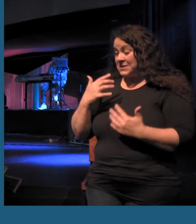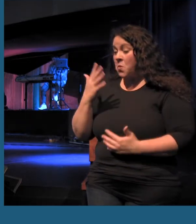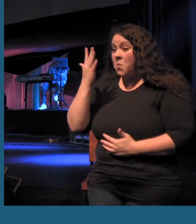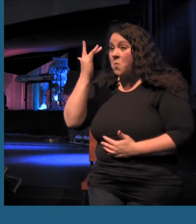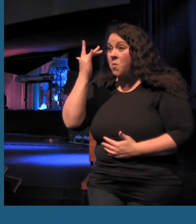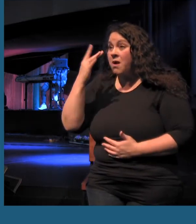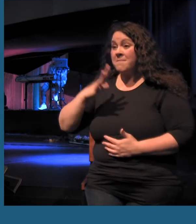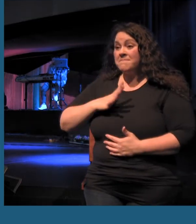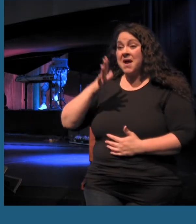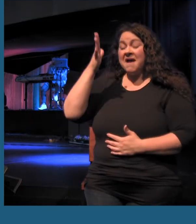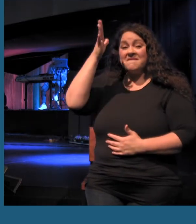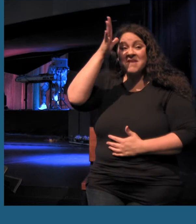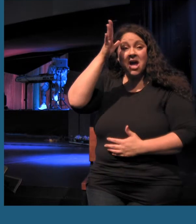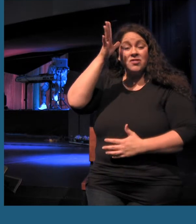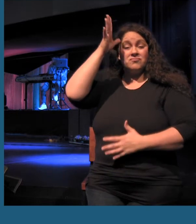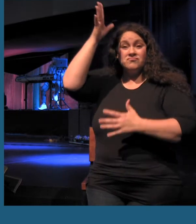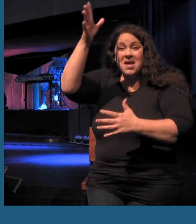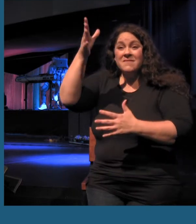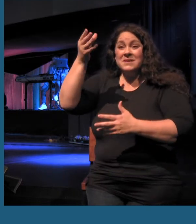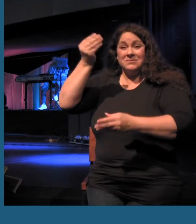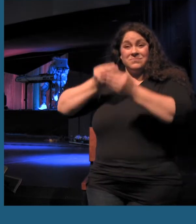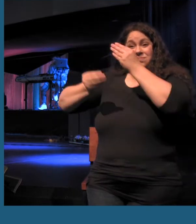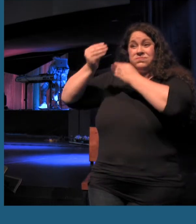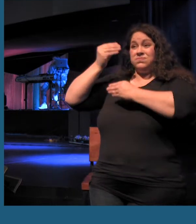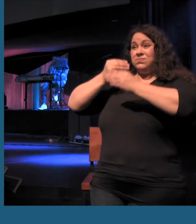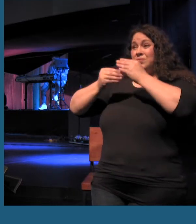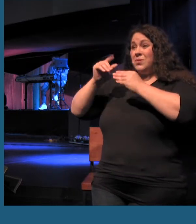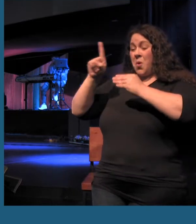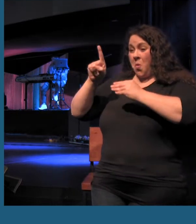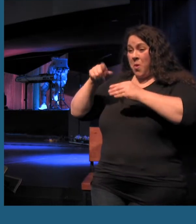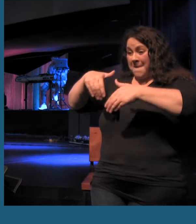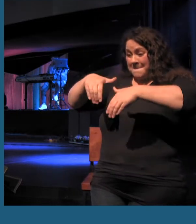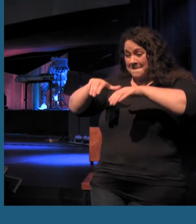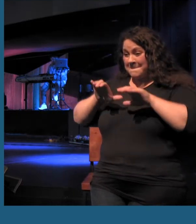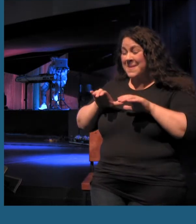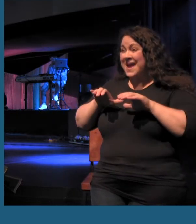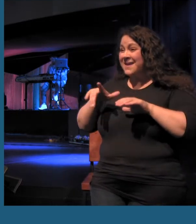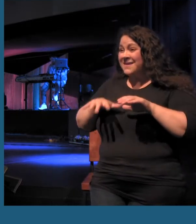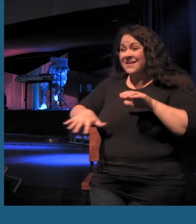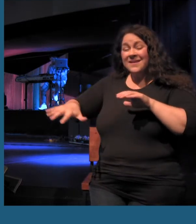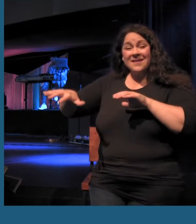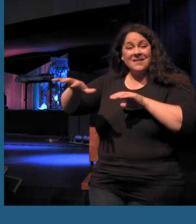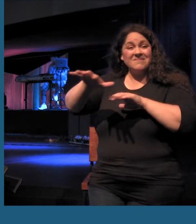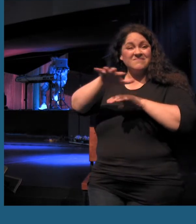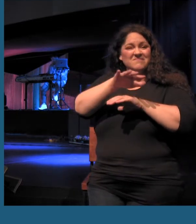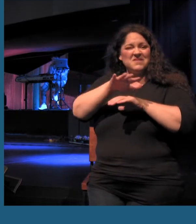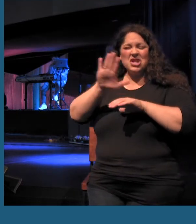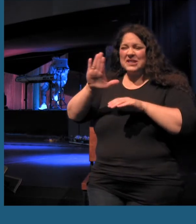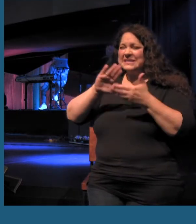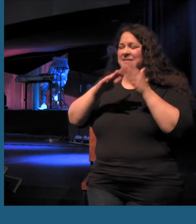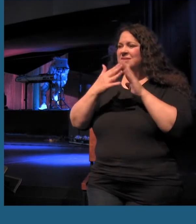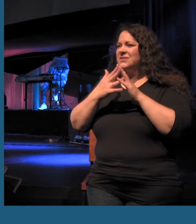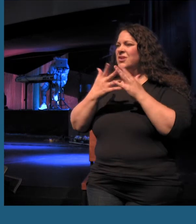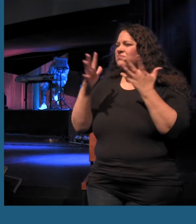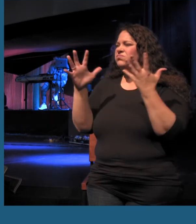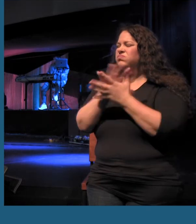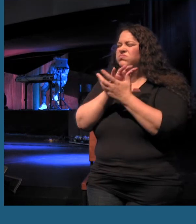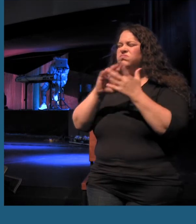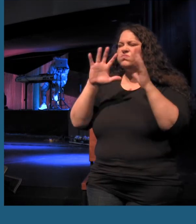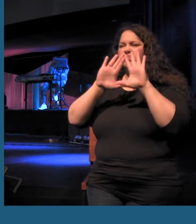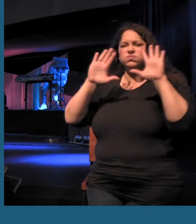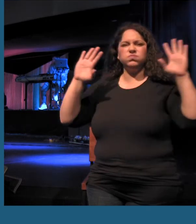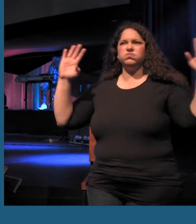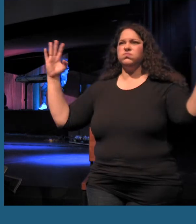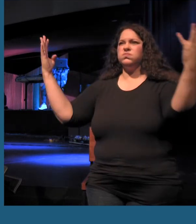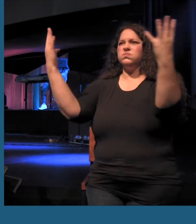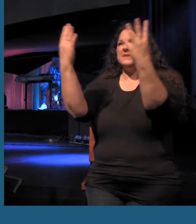my ancestors are buried lies in ruins and its gates have been destroyed by fire? The king said to me, what